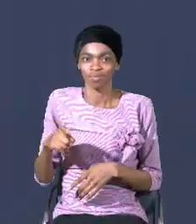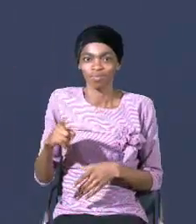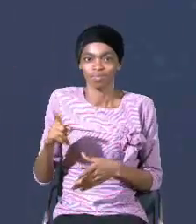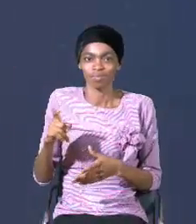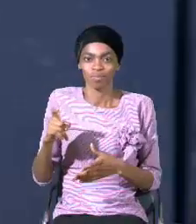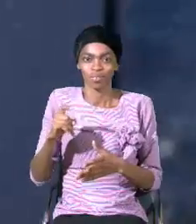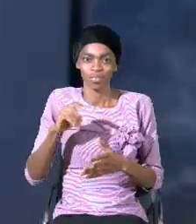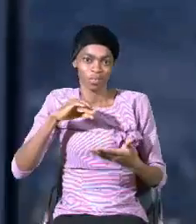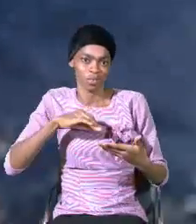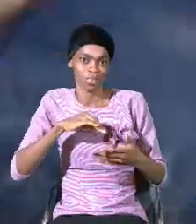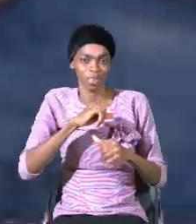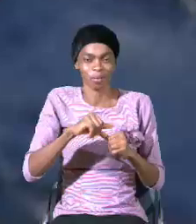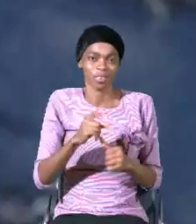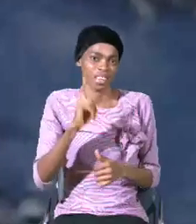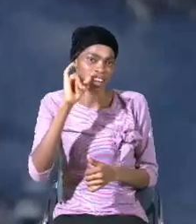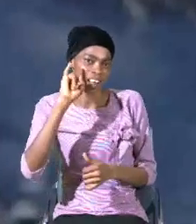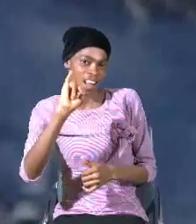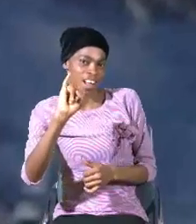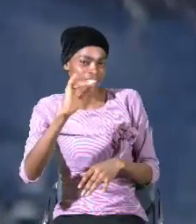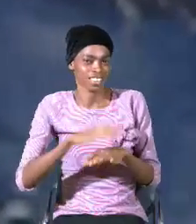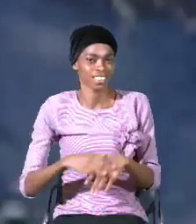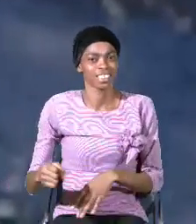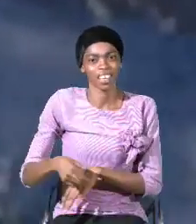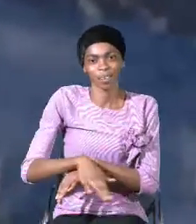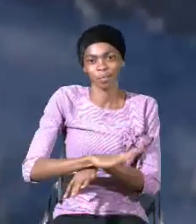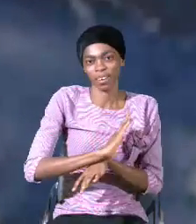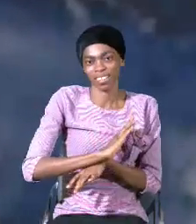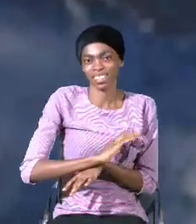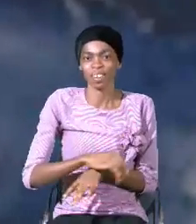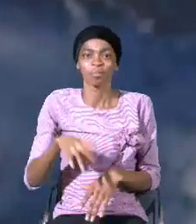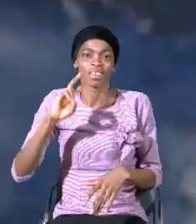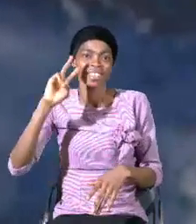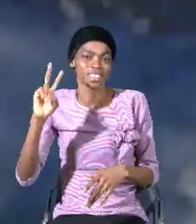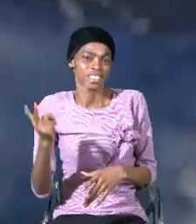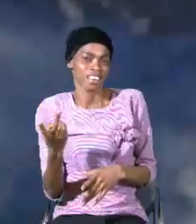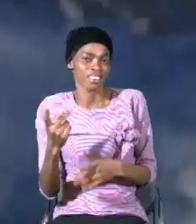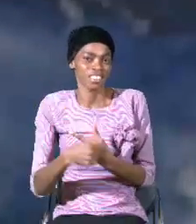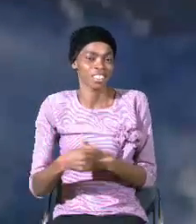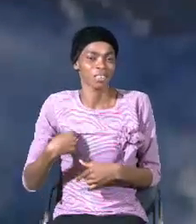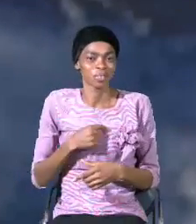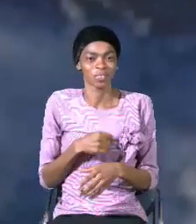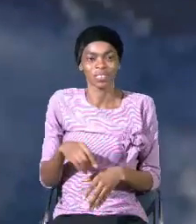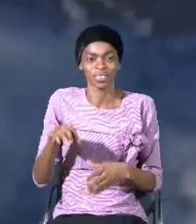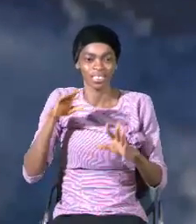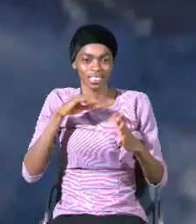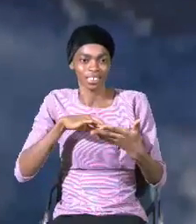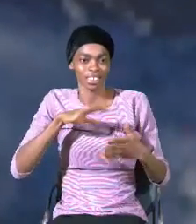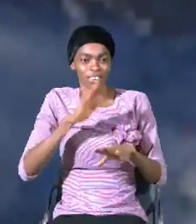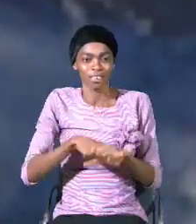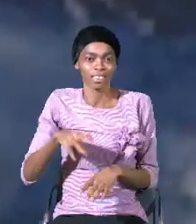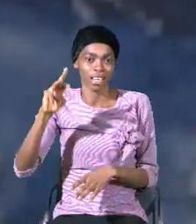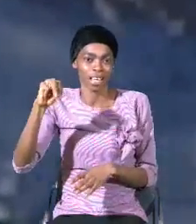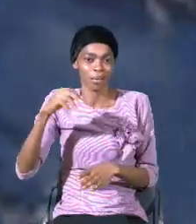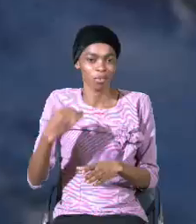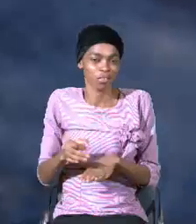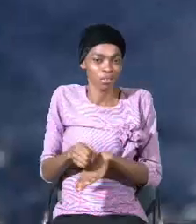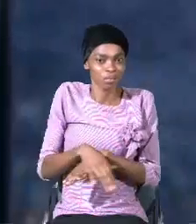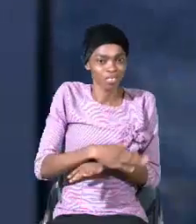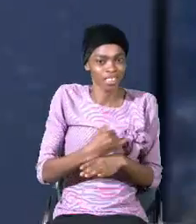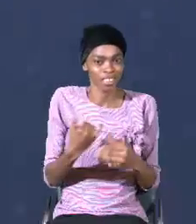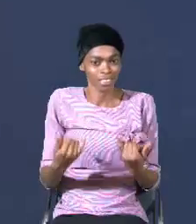the impact. On the second day, we dealt with the M of the impact. Now today, on the third